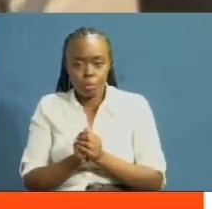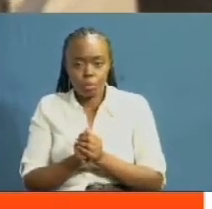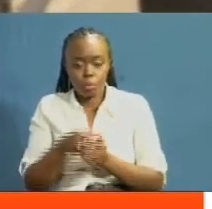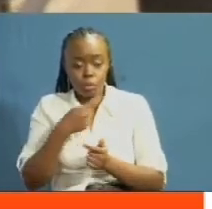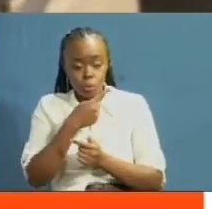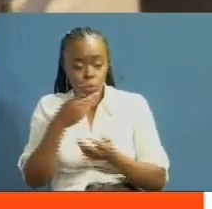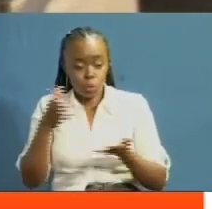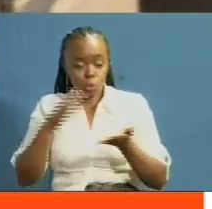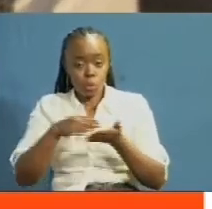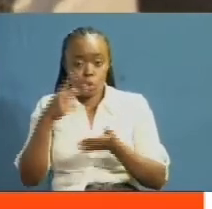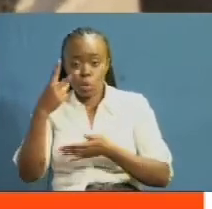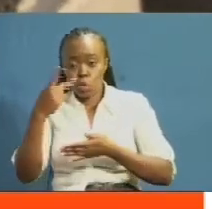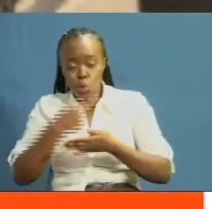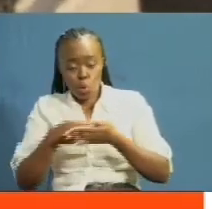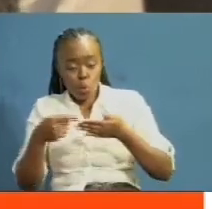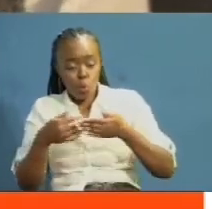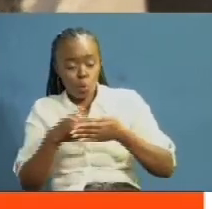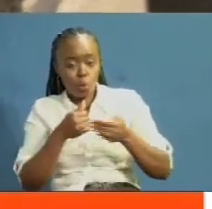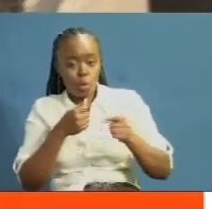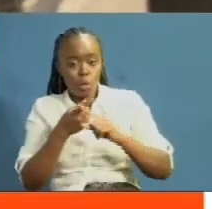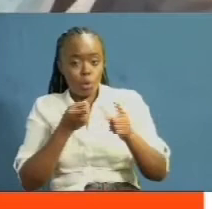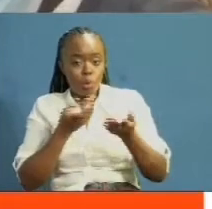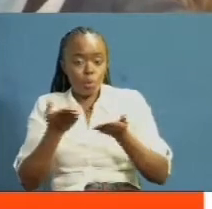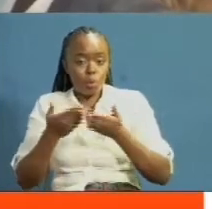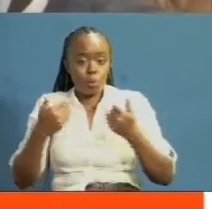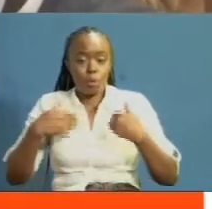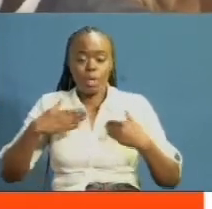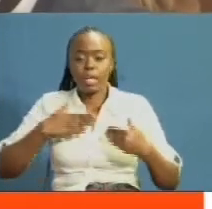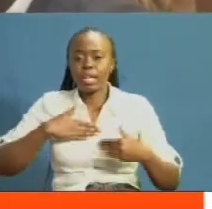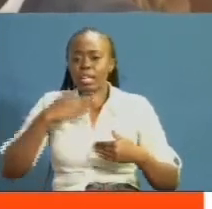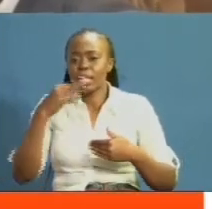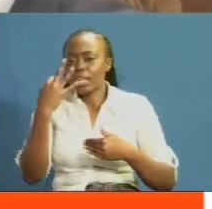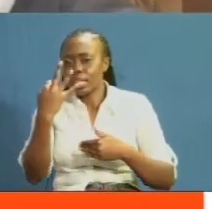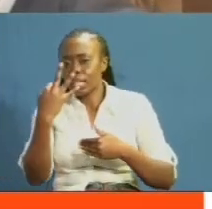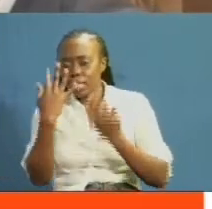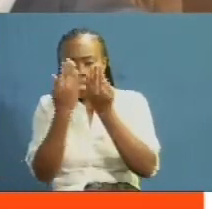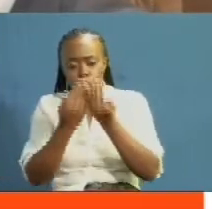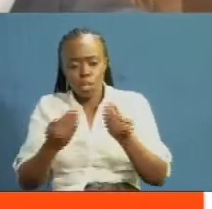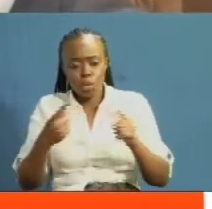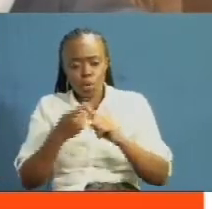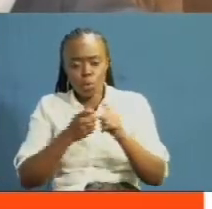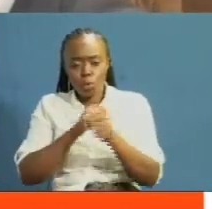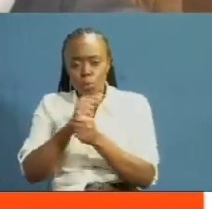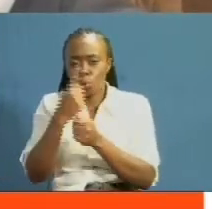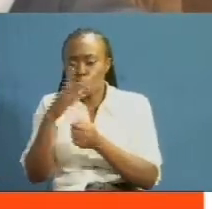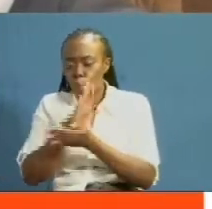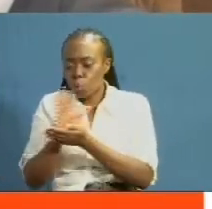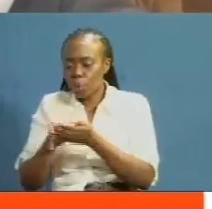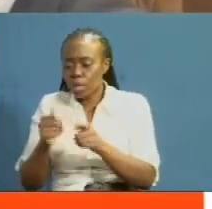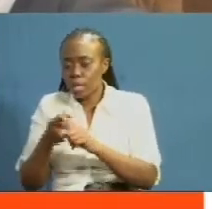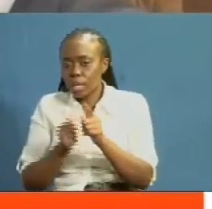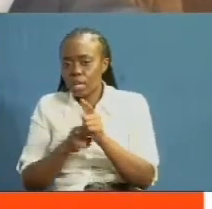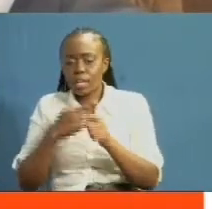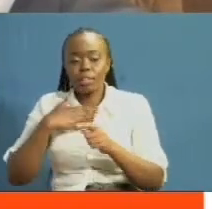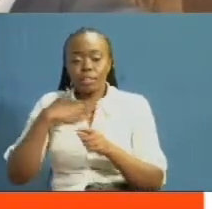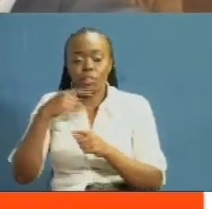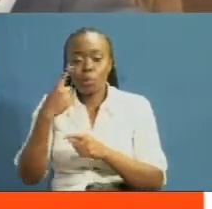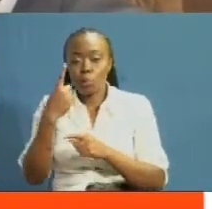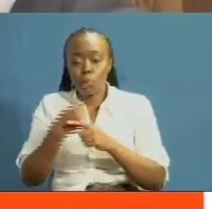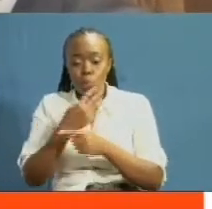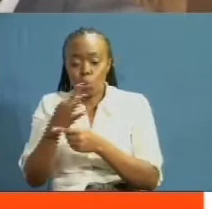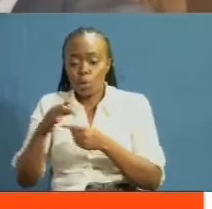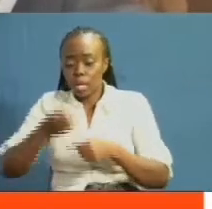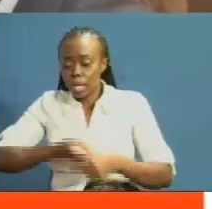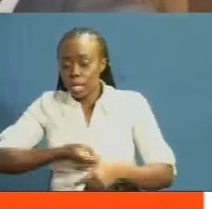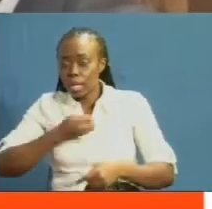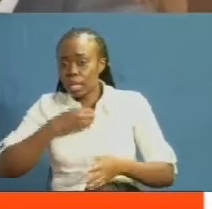This comes 2 weeks after the raiders from Narok killed 3 minors in Mwacha area in retaliation to the killings of one of their own